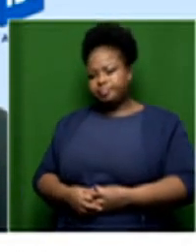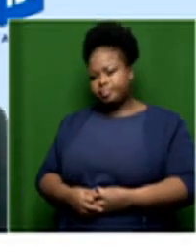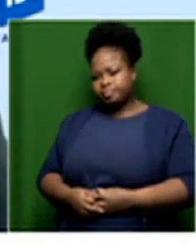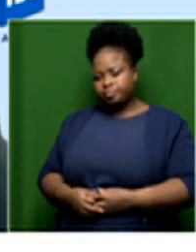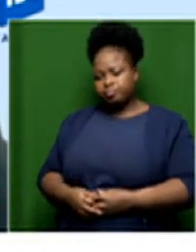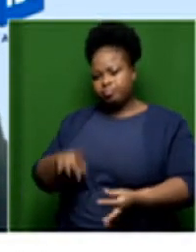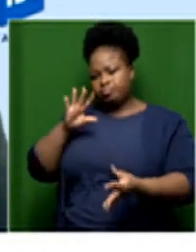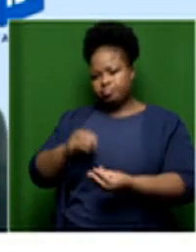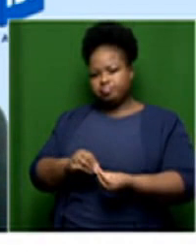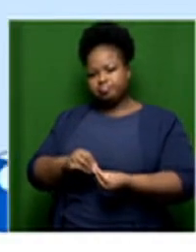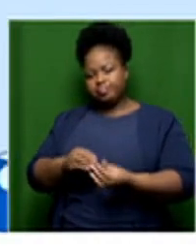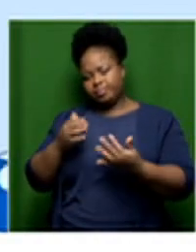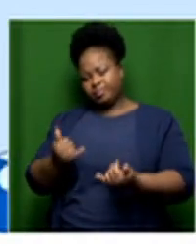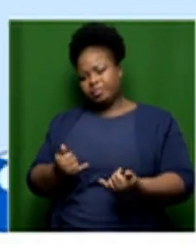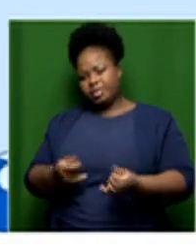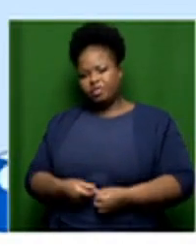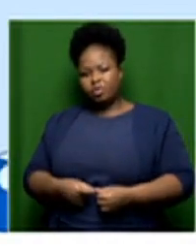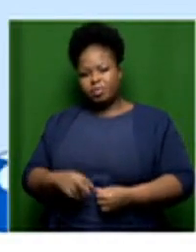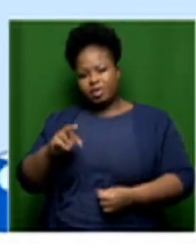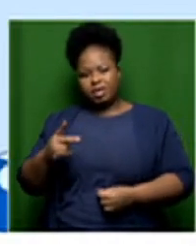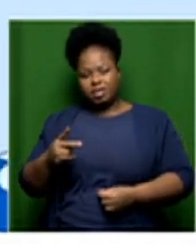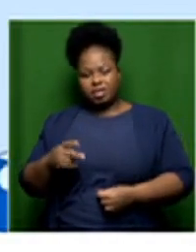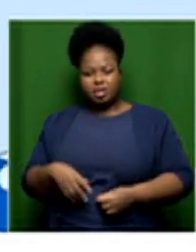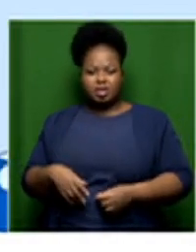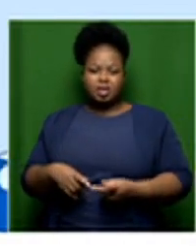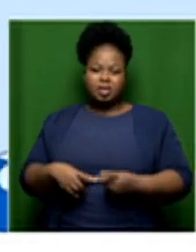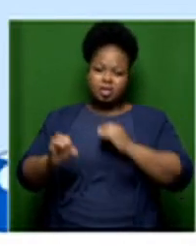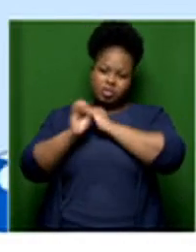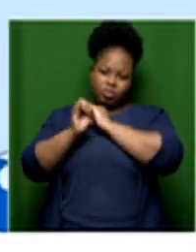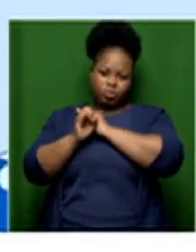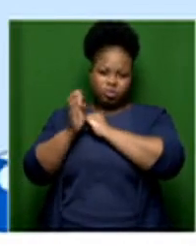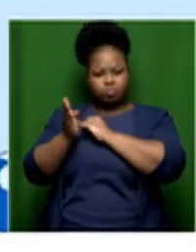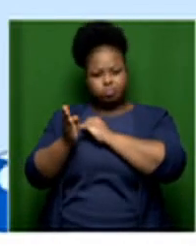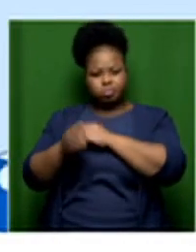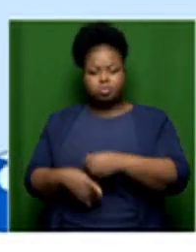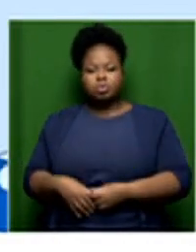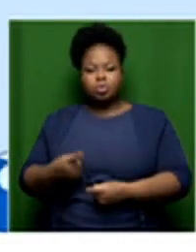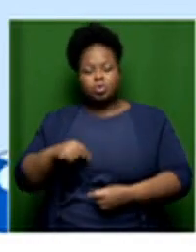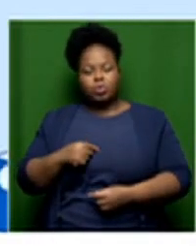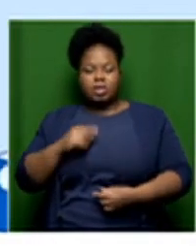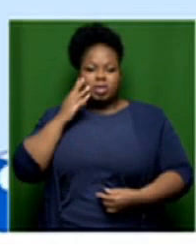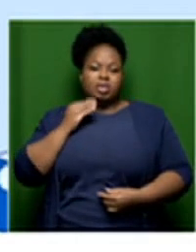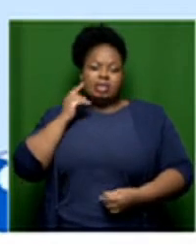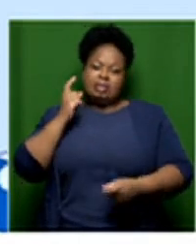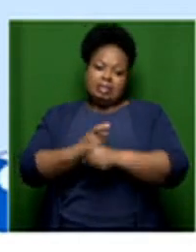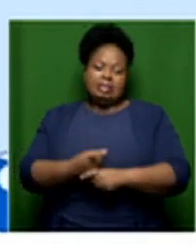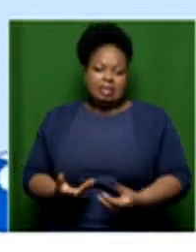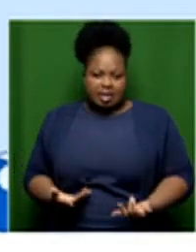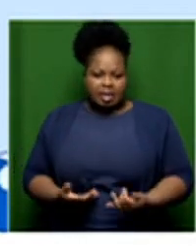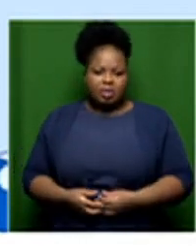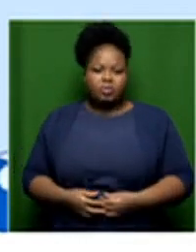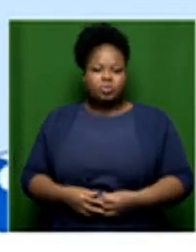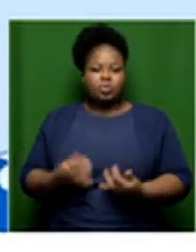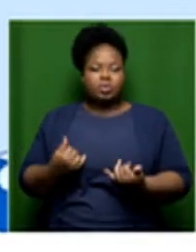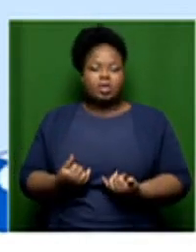Like the totality of the state and all other state-funded institutions, we're facing a difficulty of dwindling